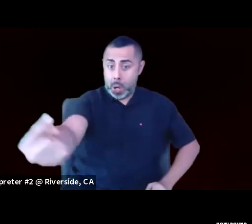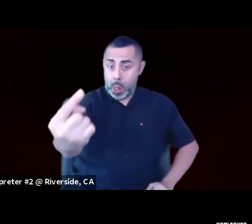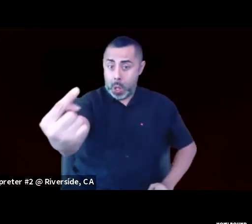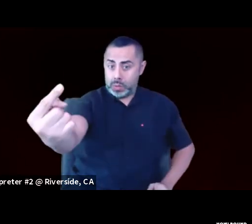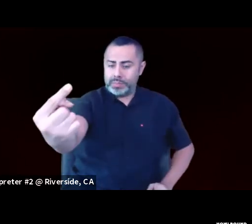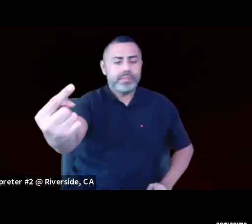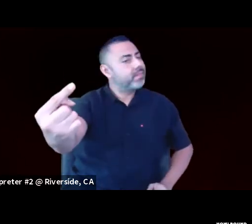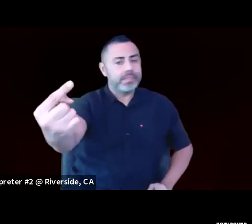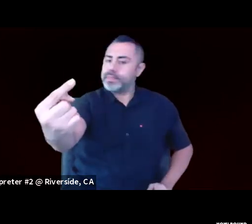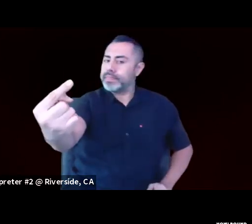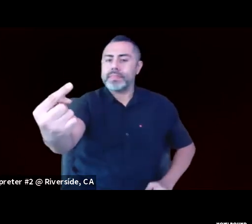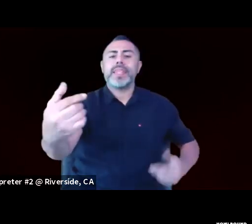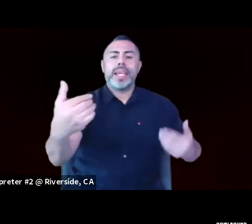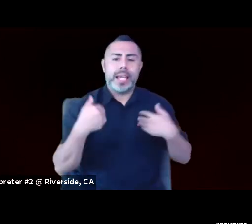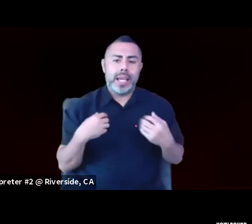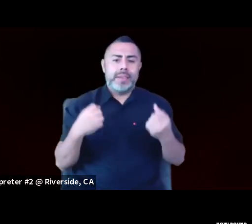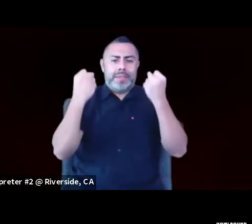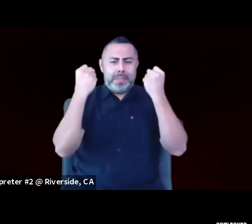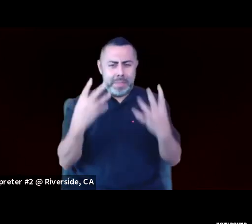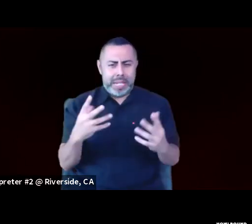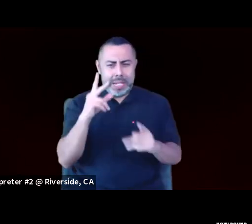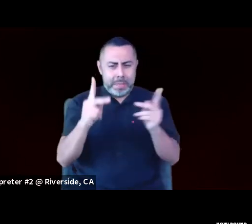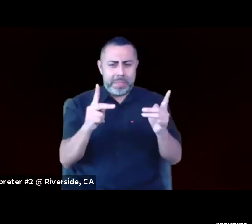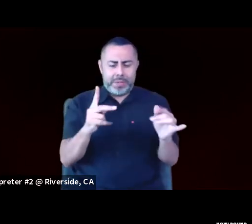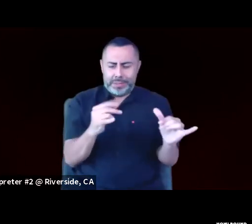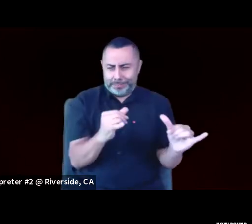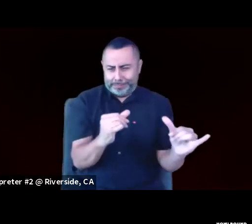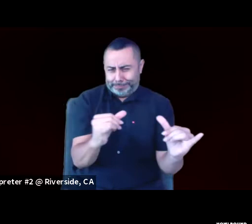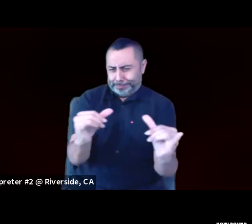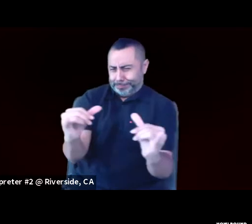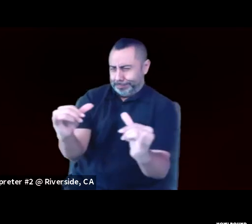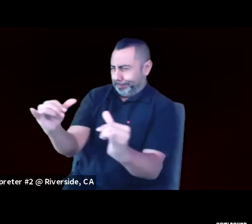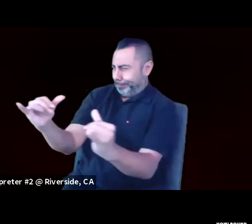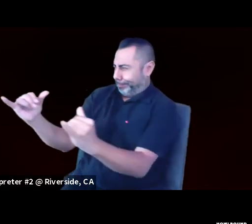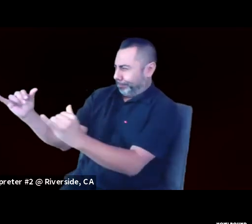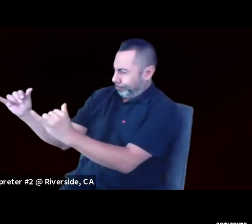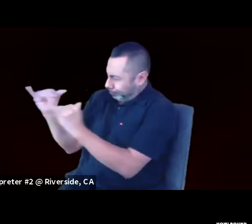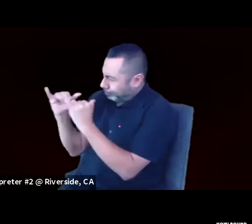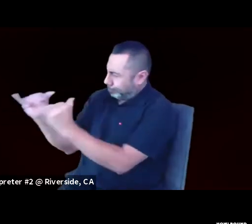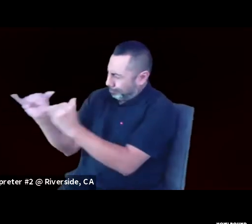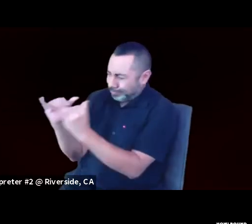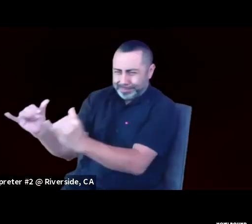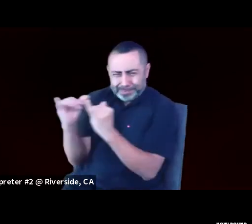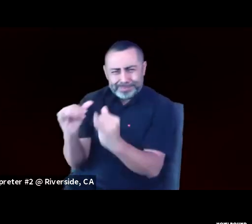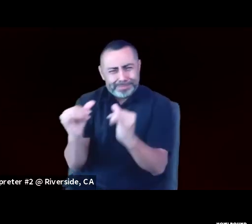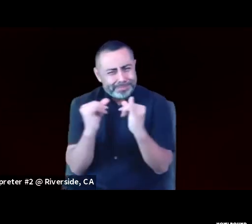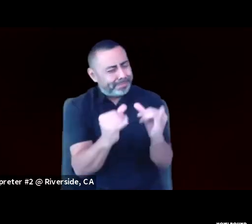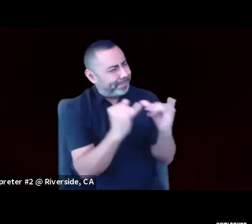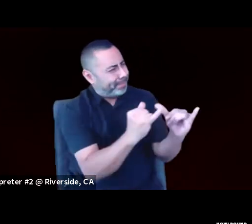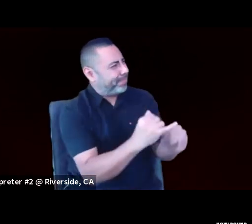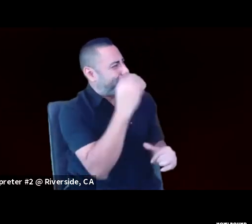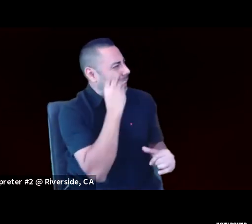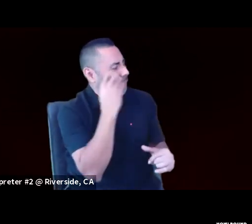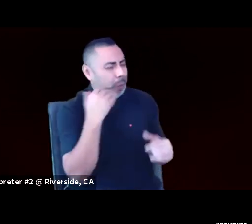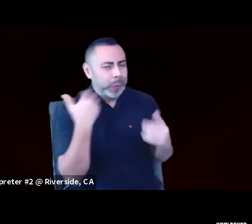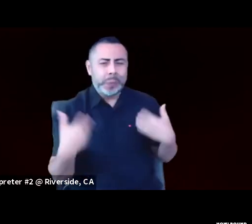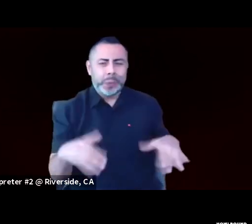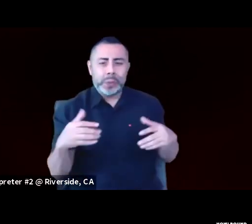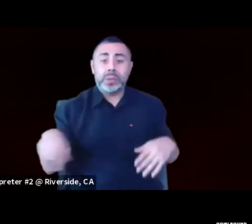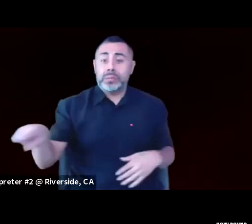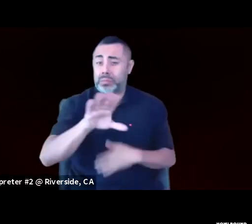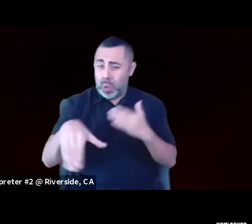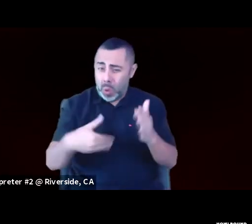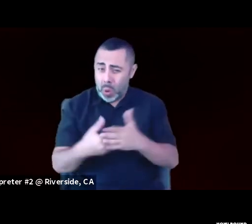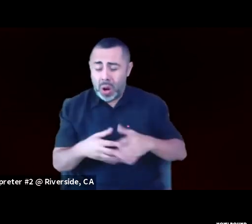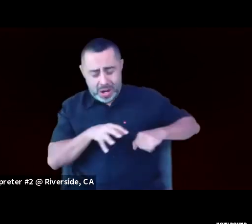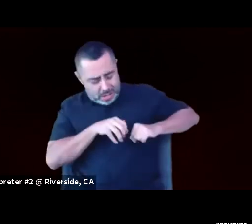going through what you are going through right now. We are all grieving and we are all feeling loss, and